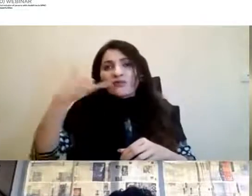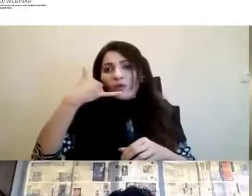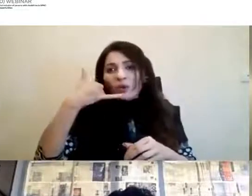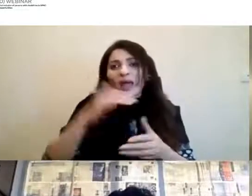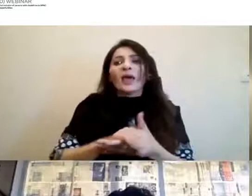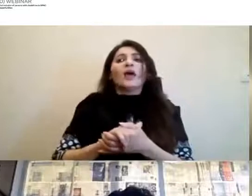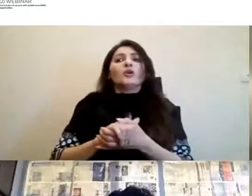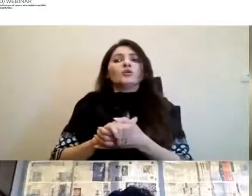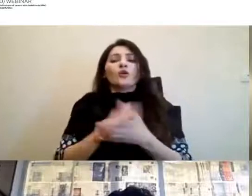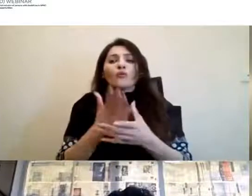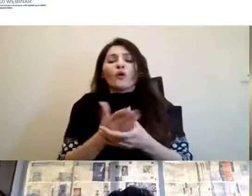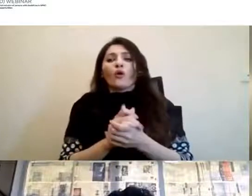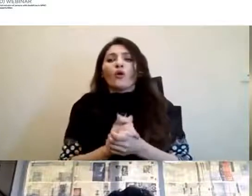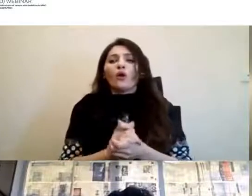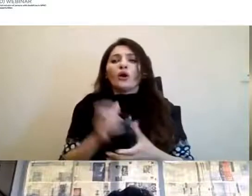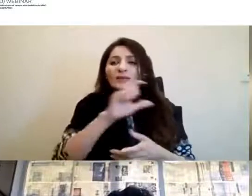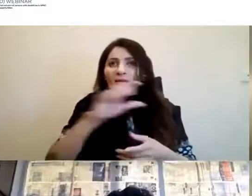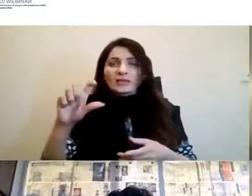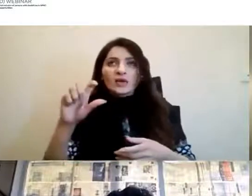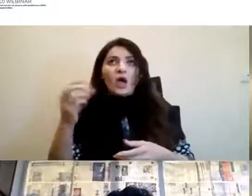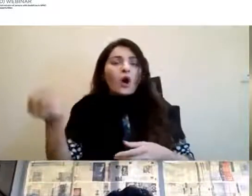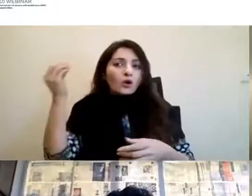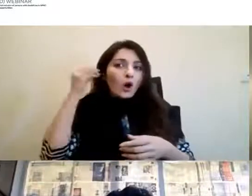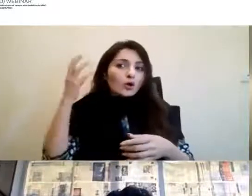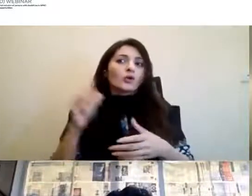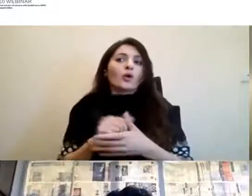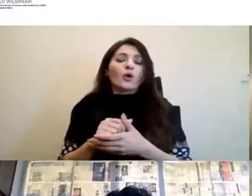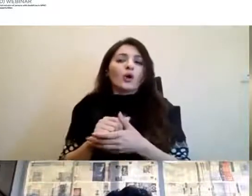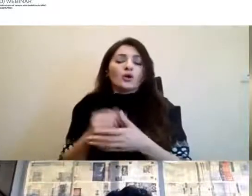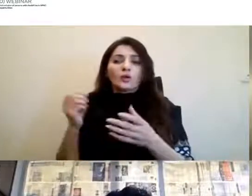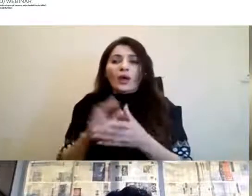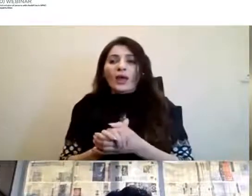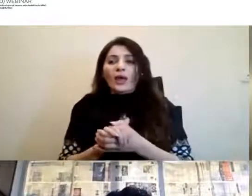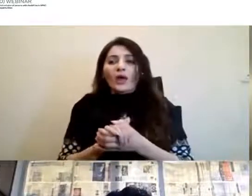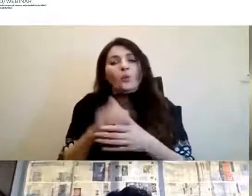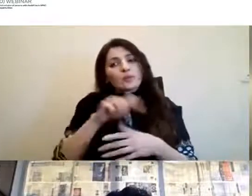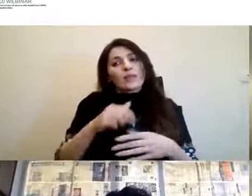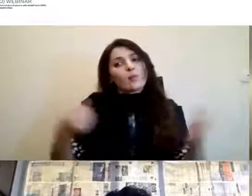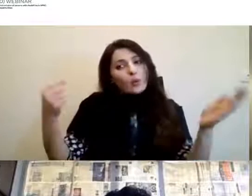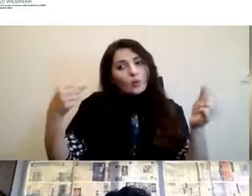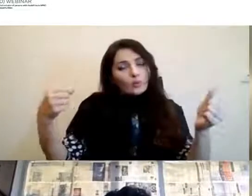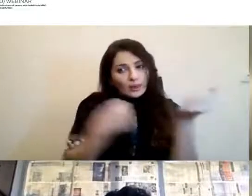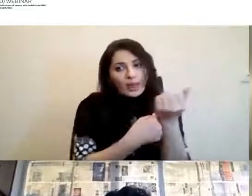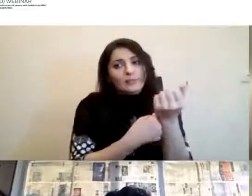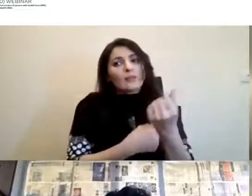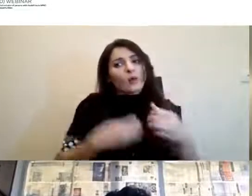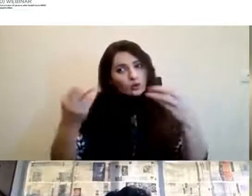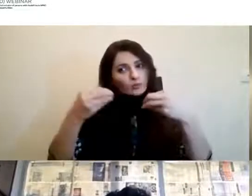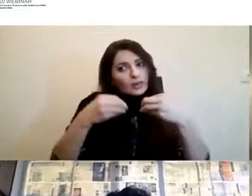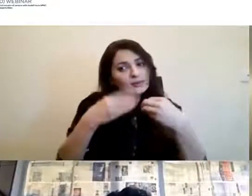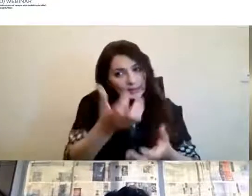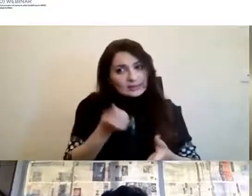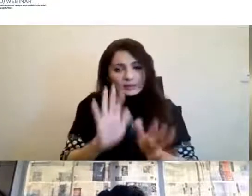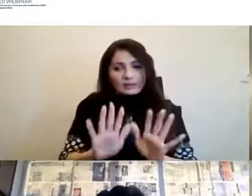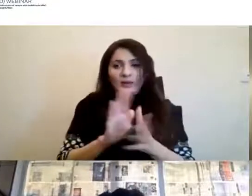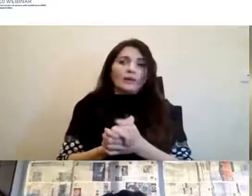audio-based communication. And then anyone can communicate and get the service from national helpline. Another biggest